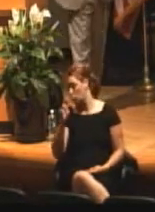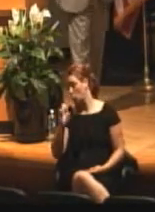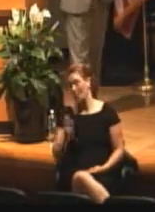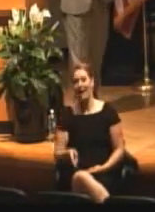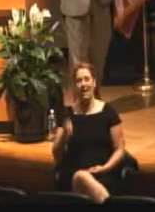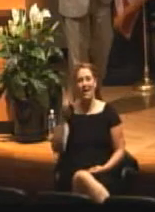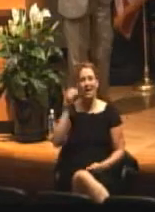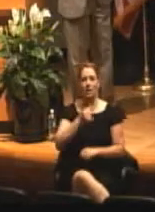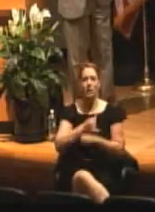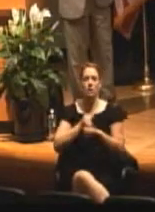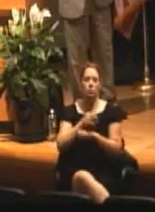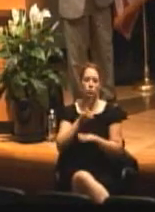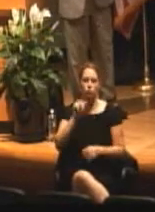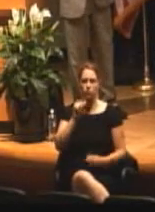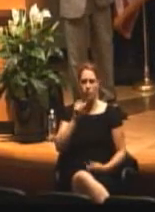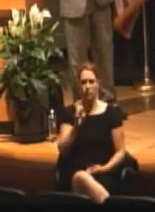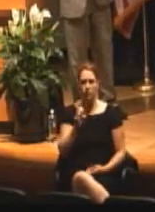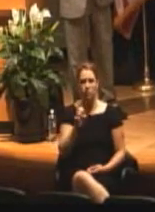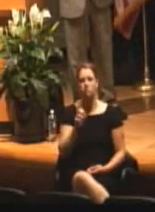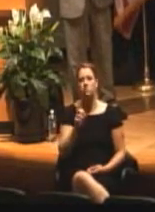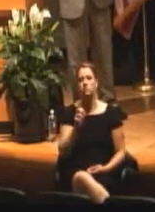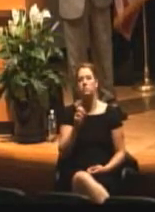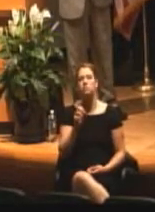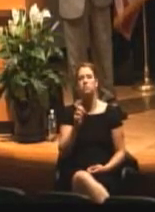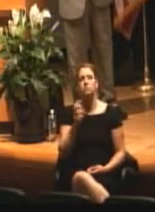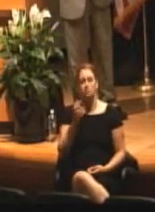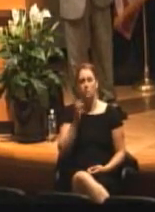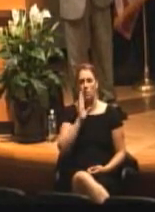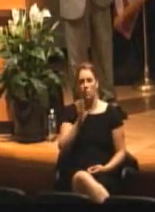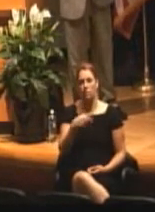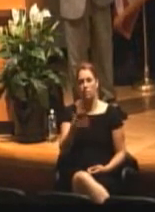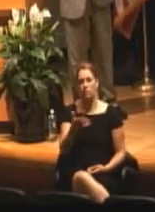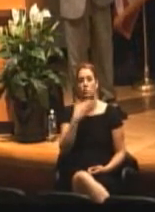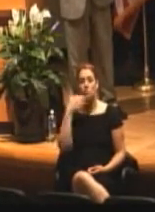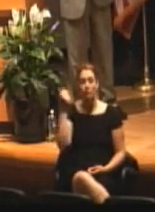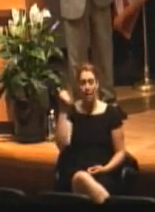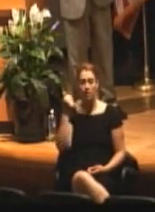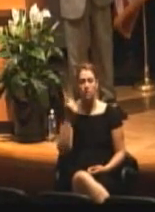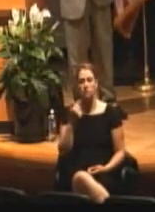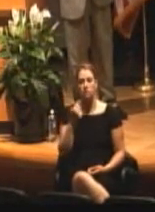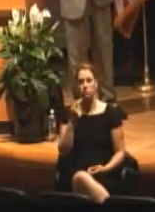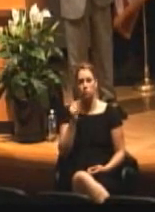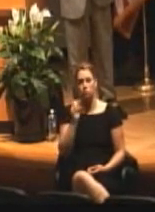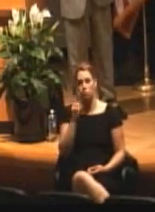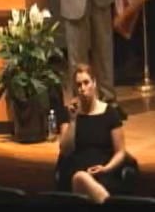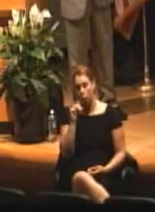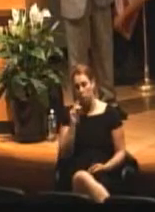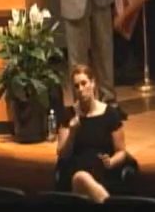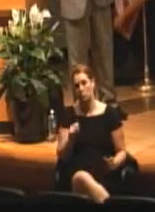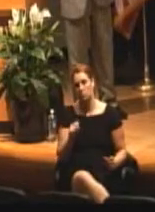as high as you can, that's going to get you the best term possible for that loan. So basically, your